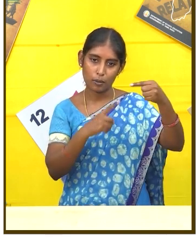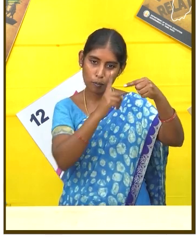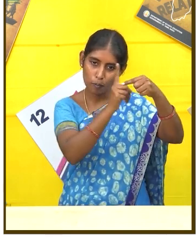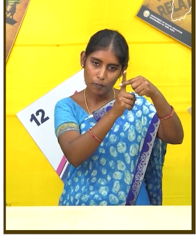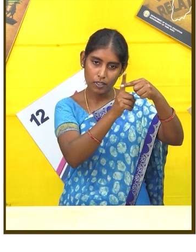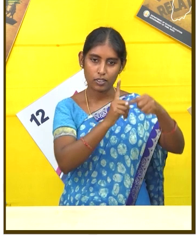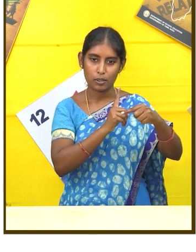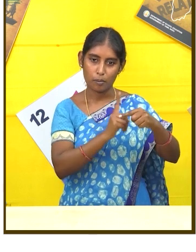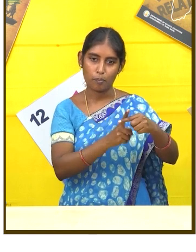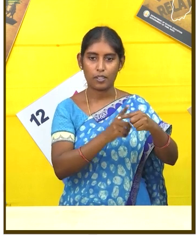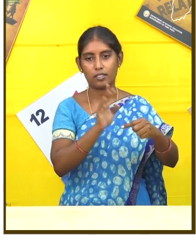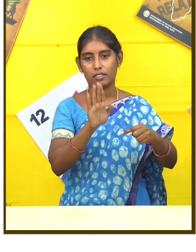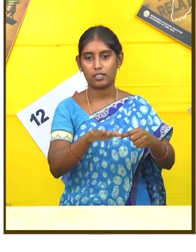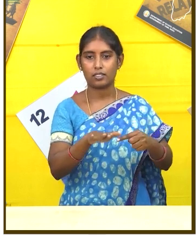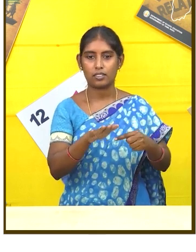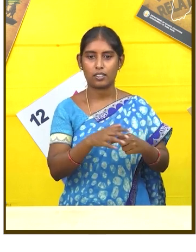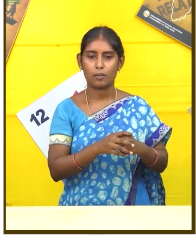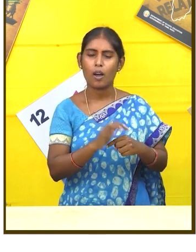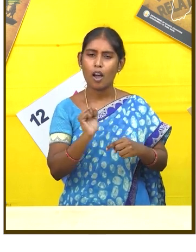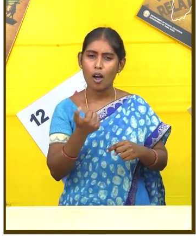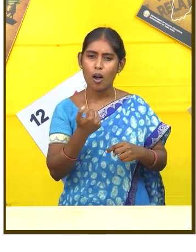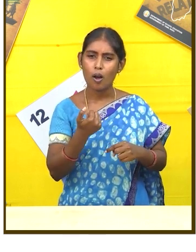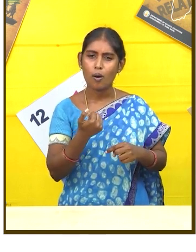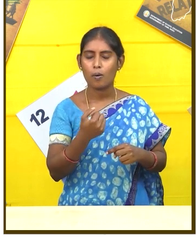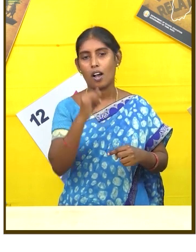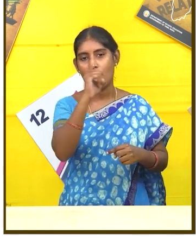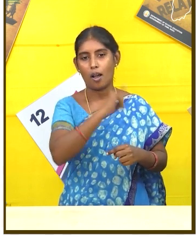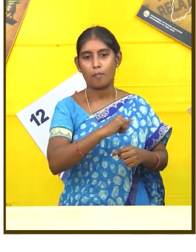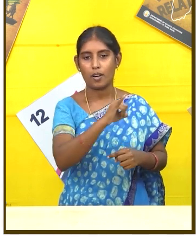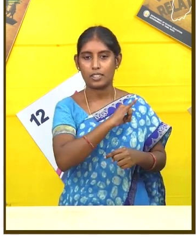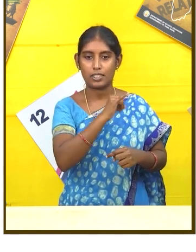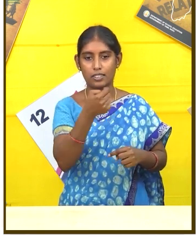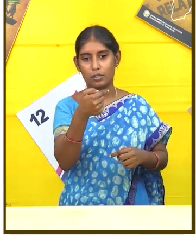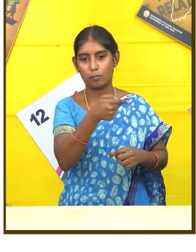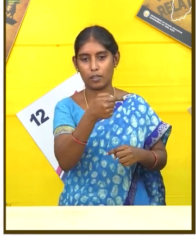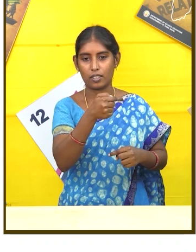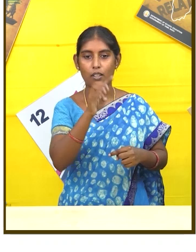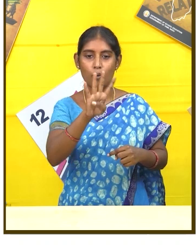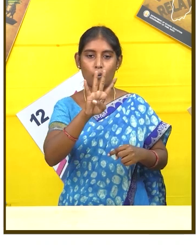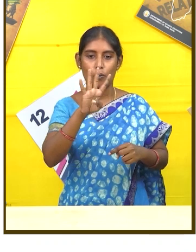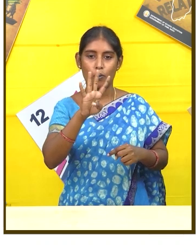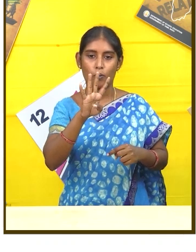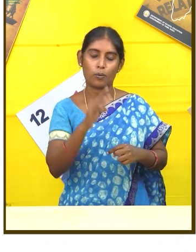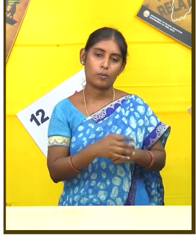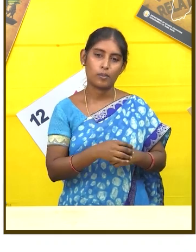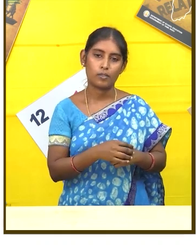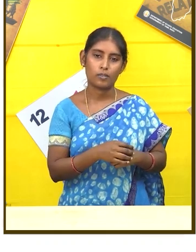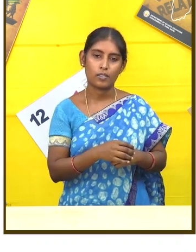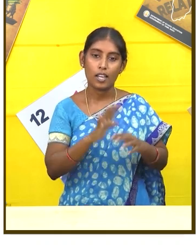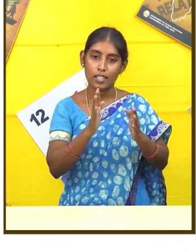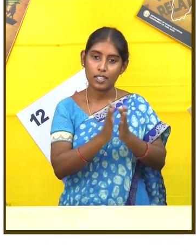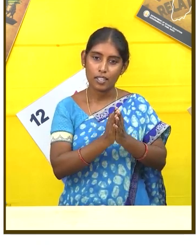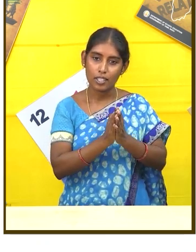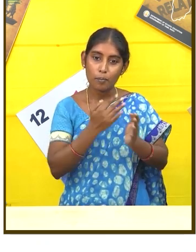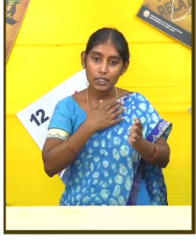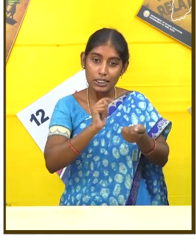have to do the subtraction of the equation 6 and 4. So we can write 6 minus 4. Then what we have to